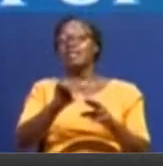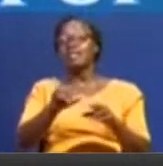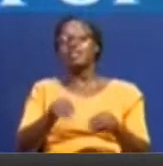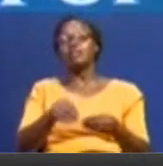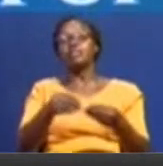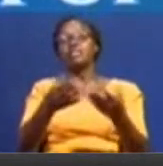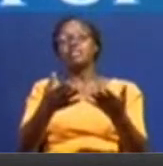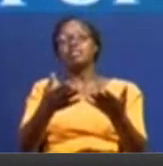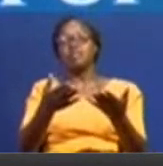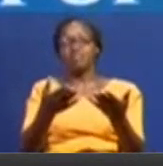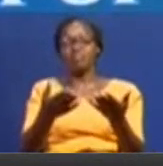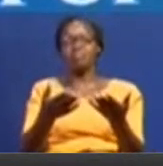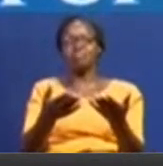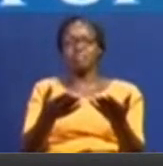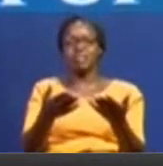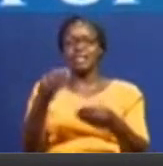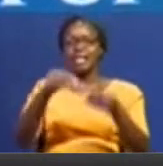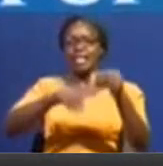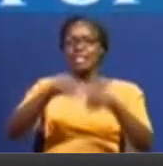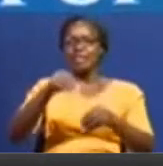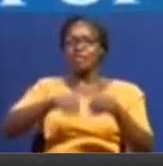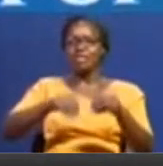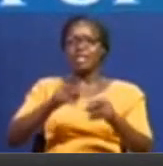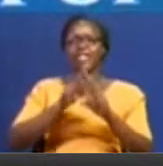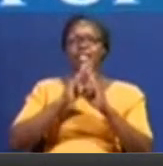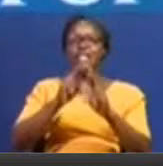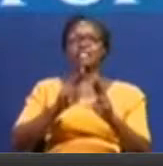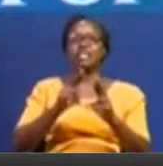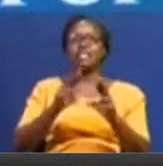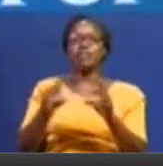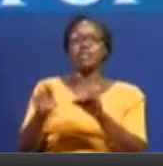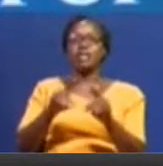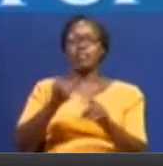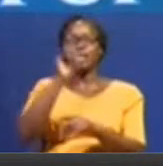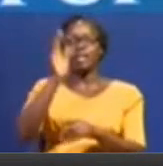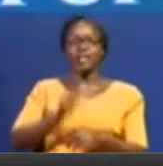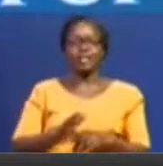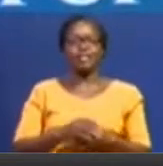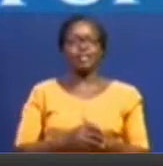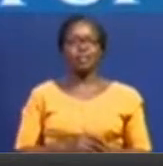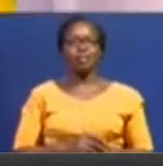been, against the voting and the results that has been done by the people of Kenya.